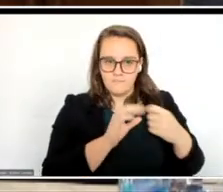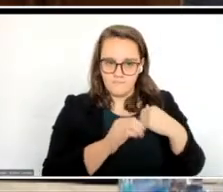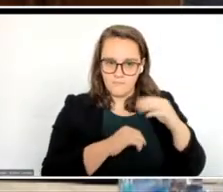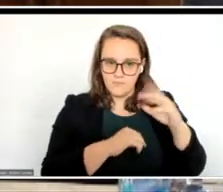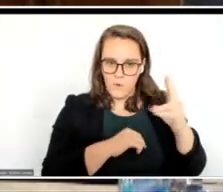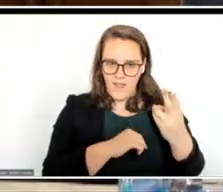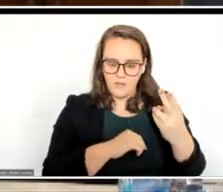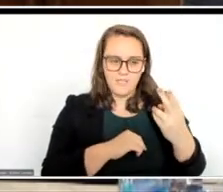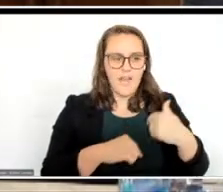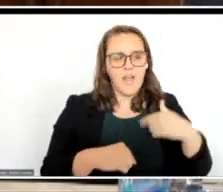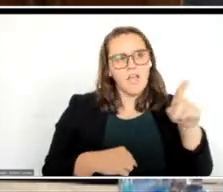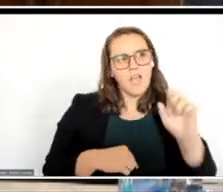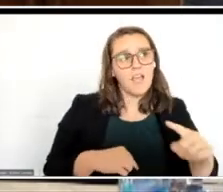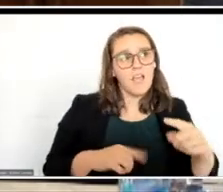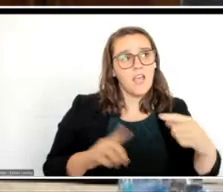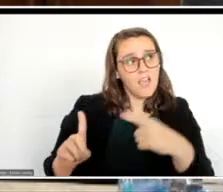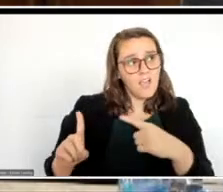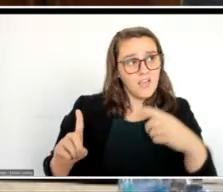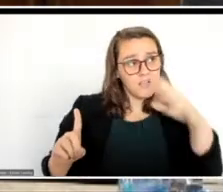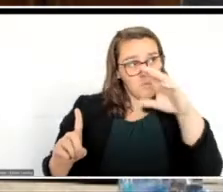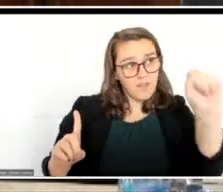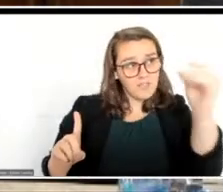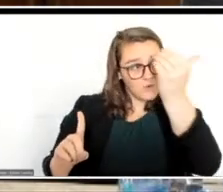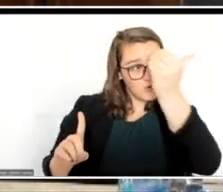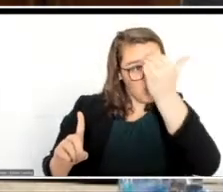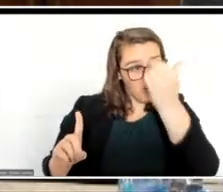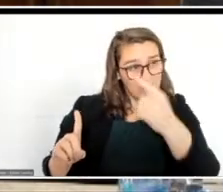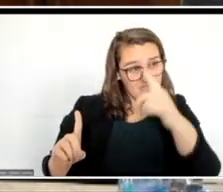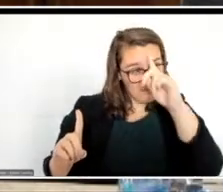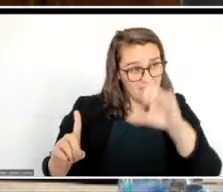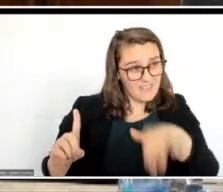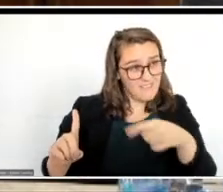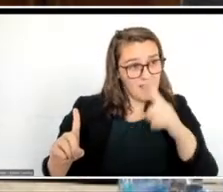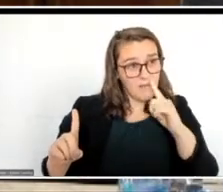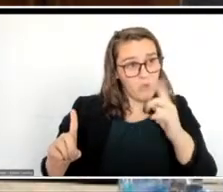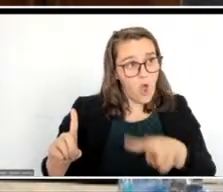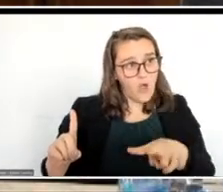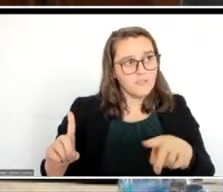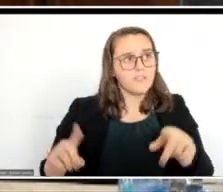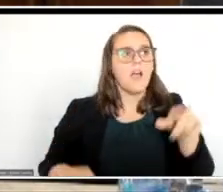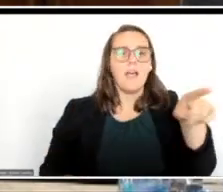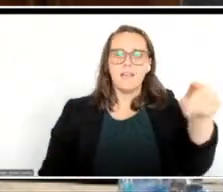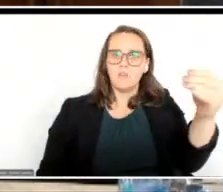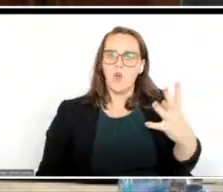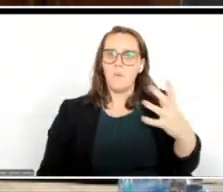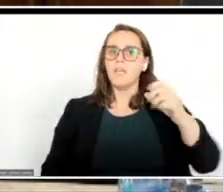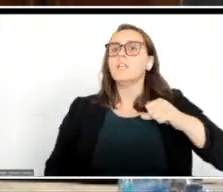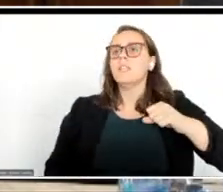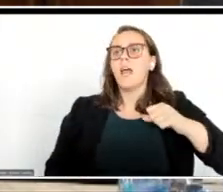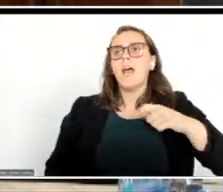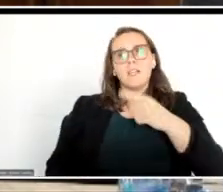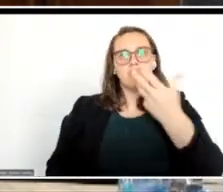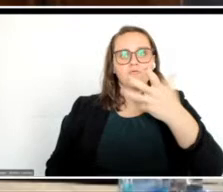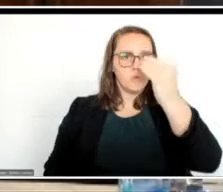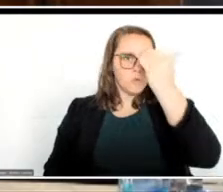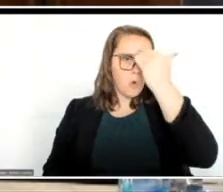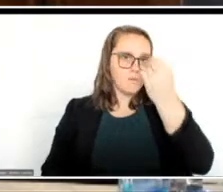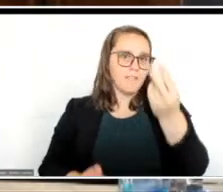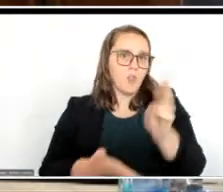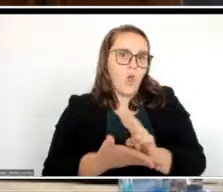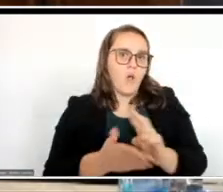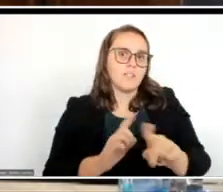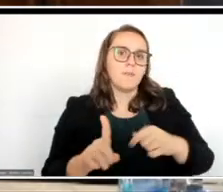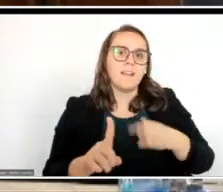lost? And he said, you know, a lot of times he'll tell me that he lost, but he wants to keep fighting it. And he thinks that there might be enough to overturn